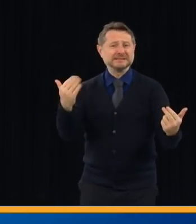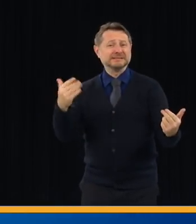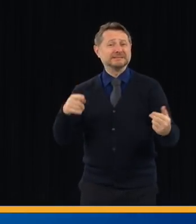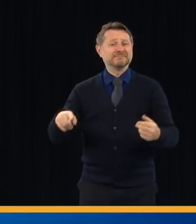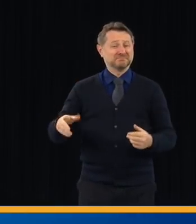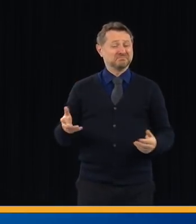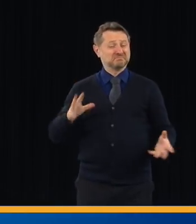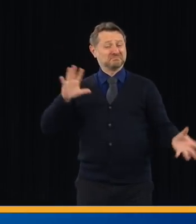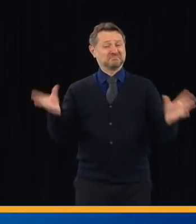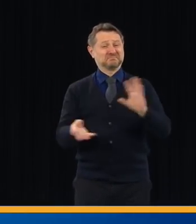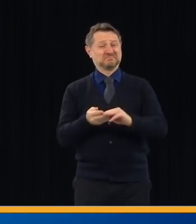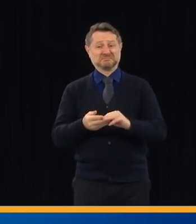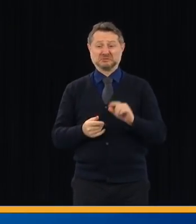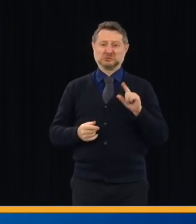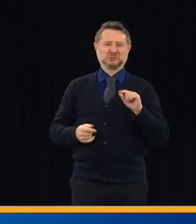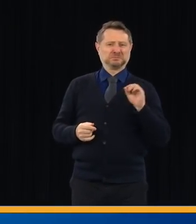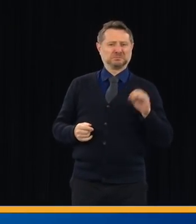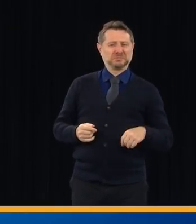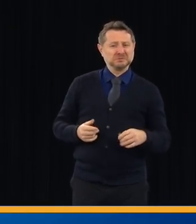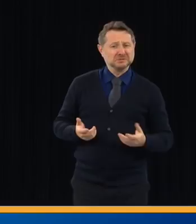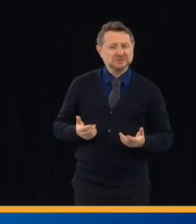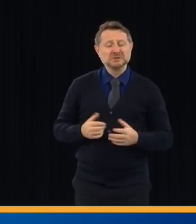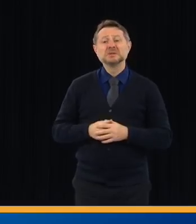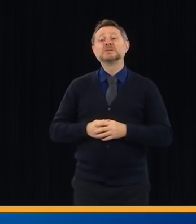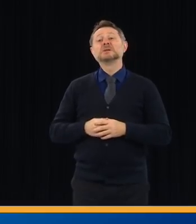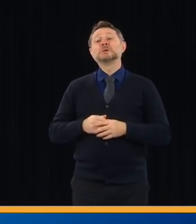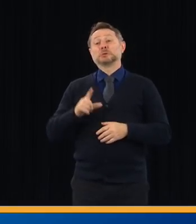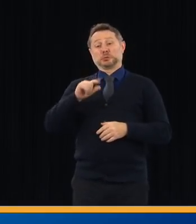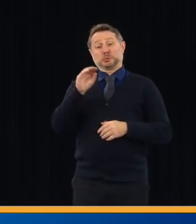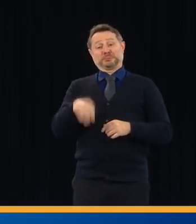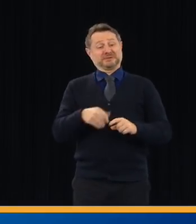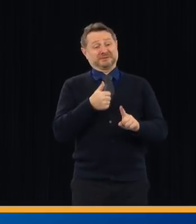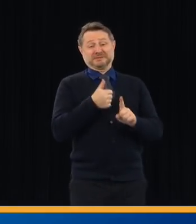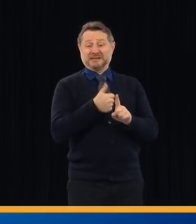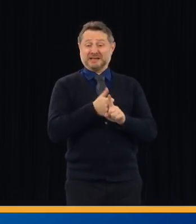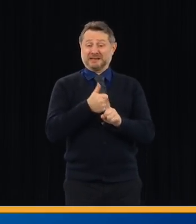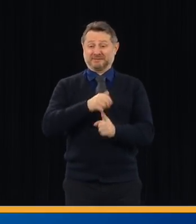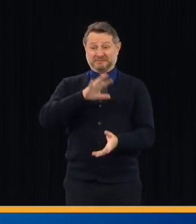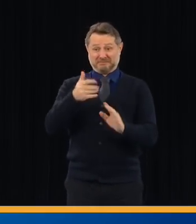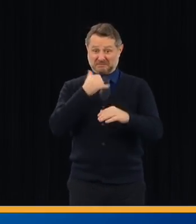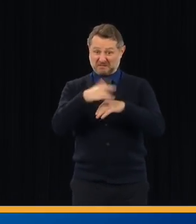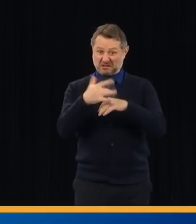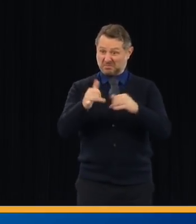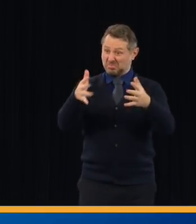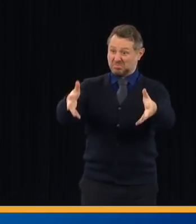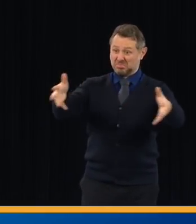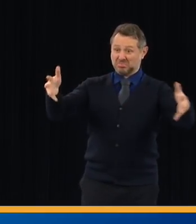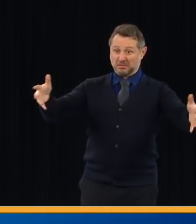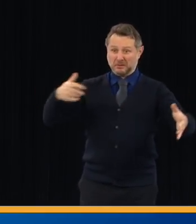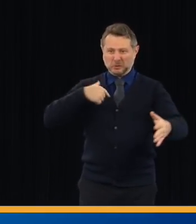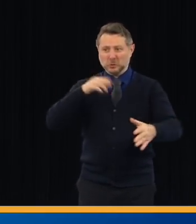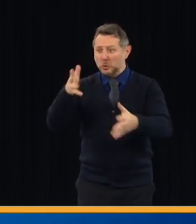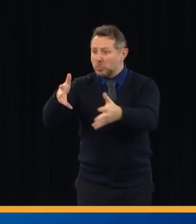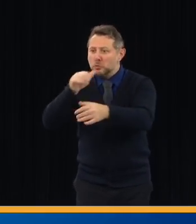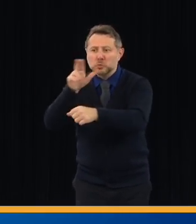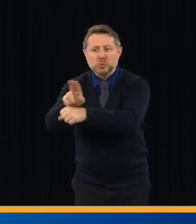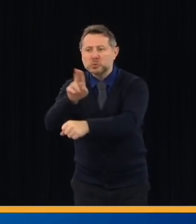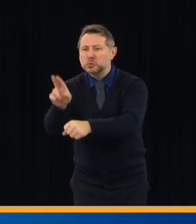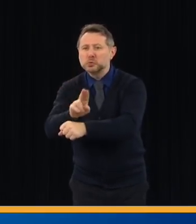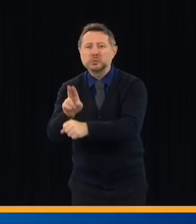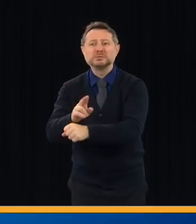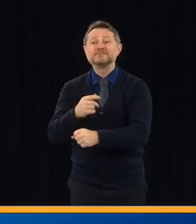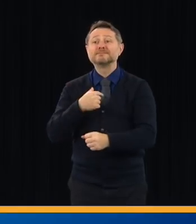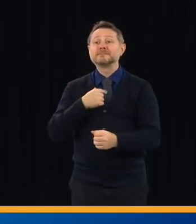and take 20% of that number of available ventilators, that's 500